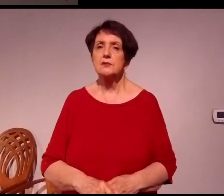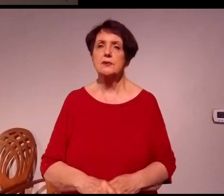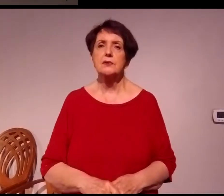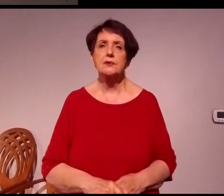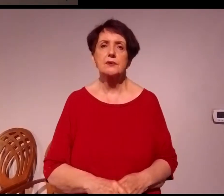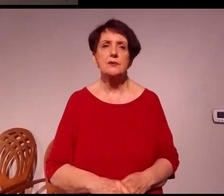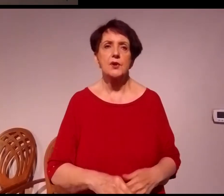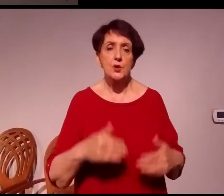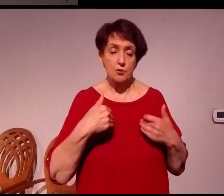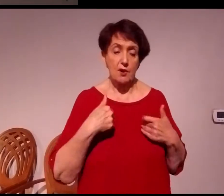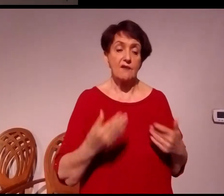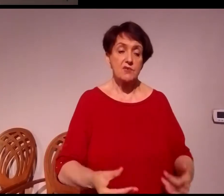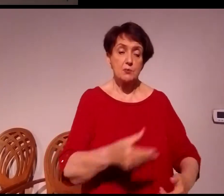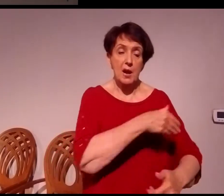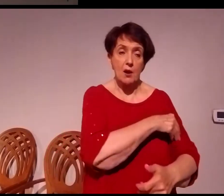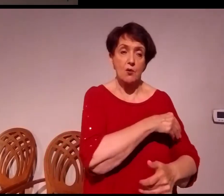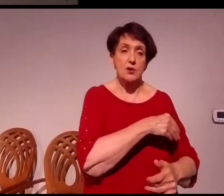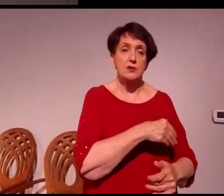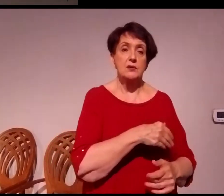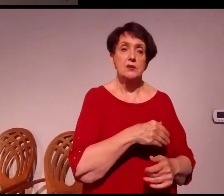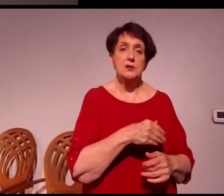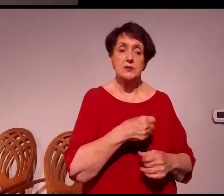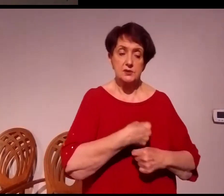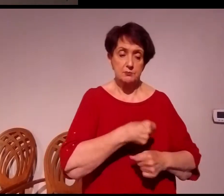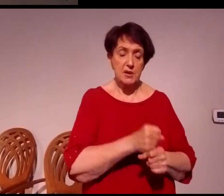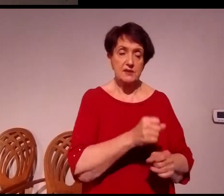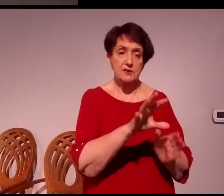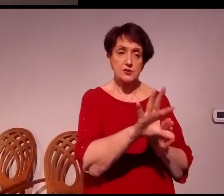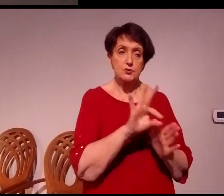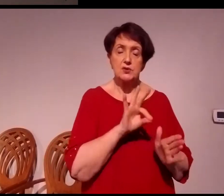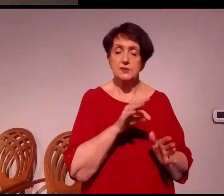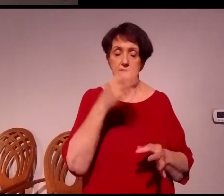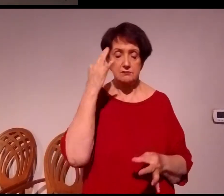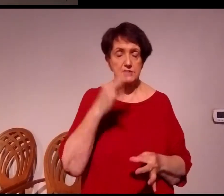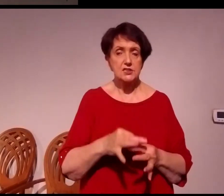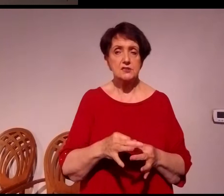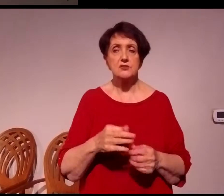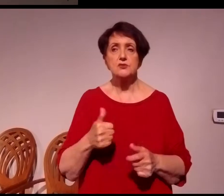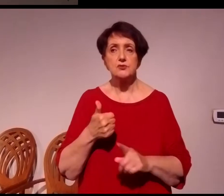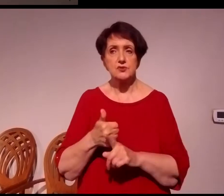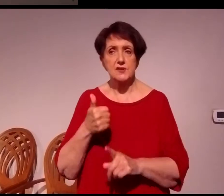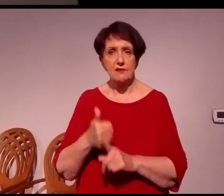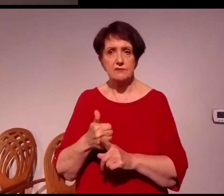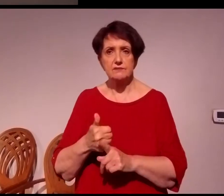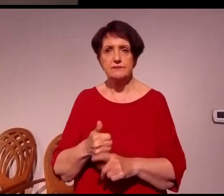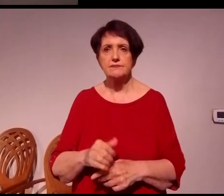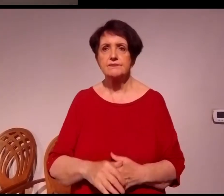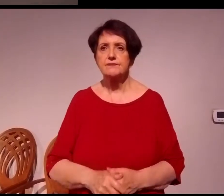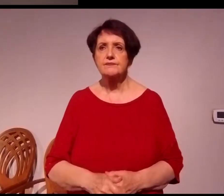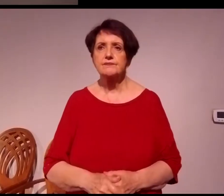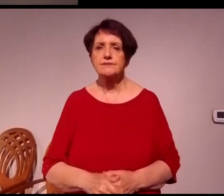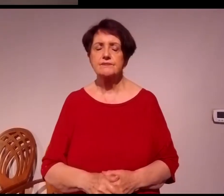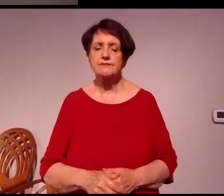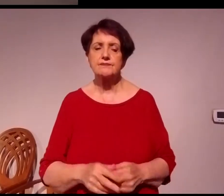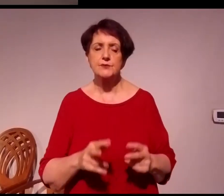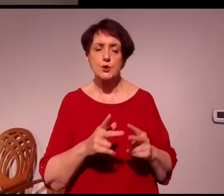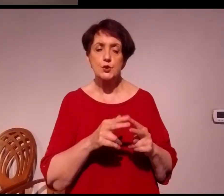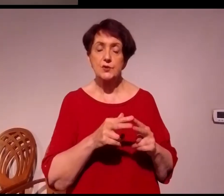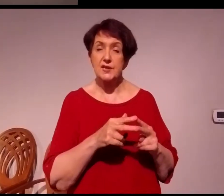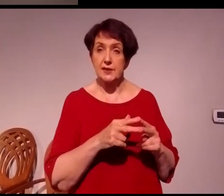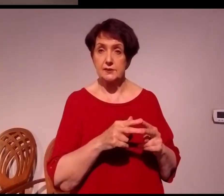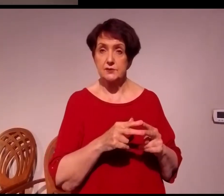that we have the power to make those decisions. When we choose, we do two things. One is